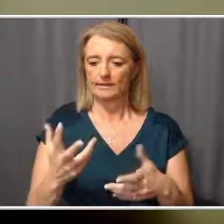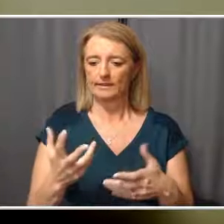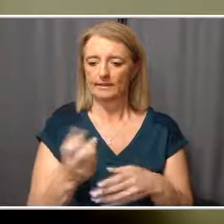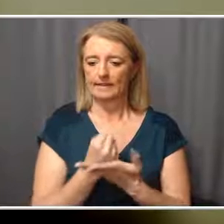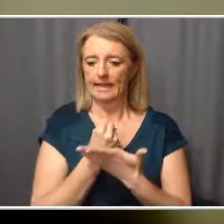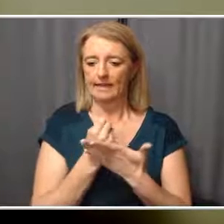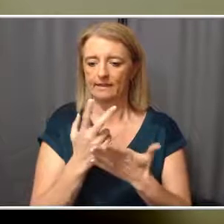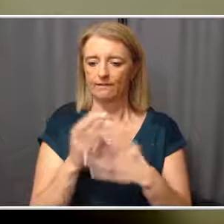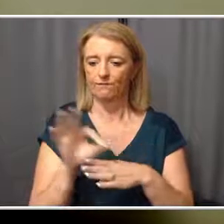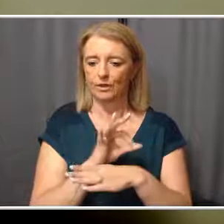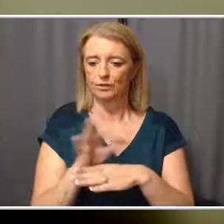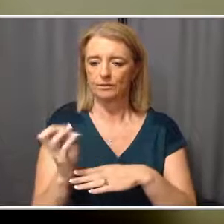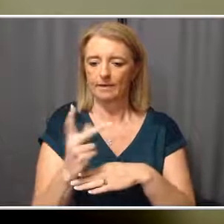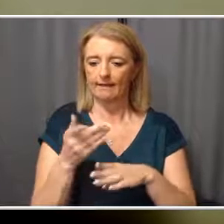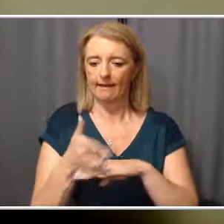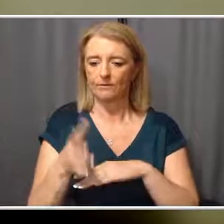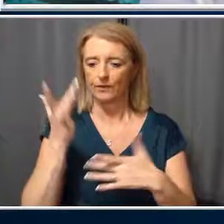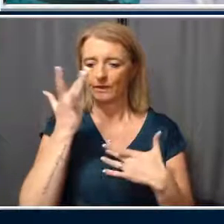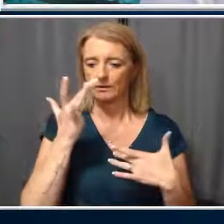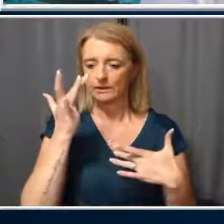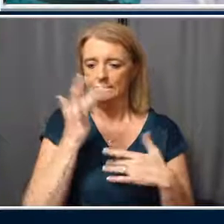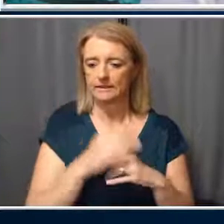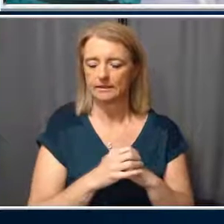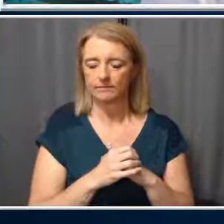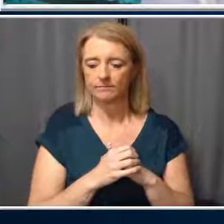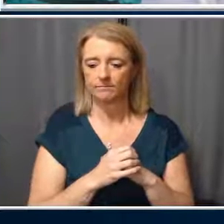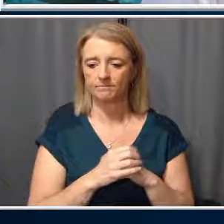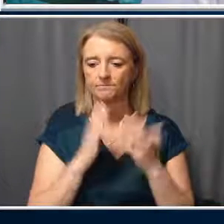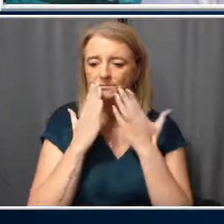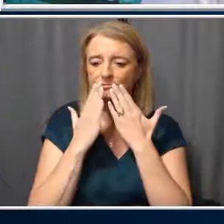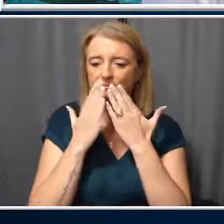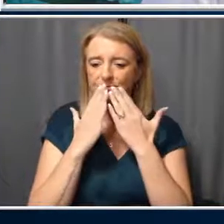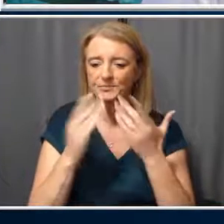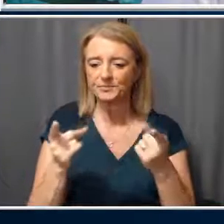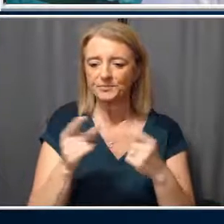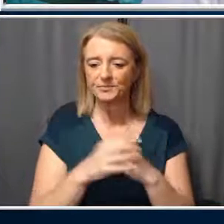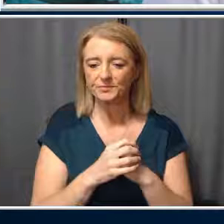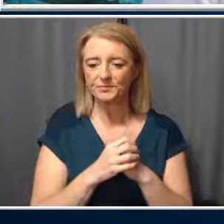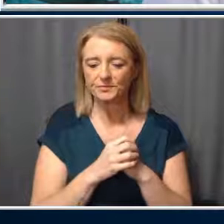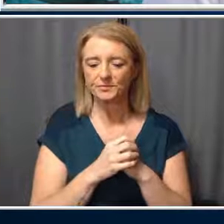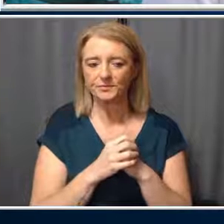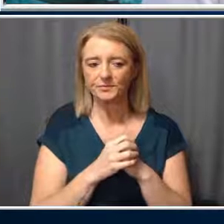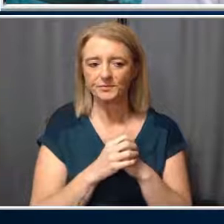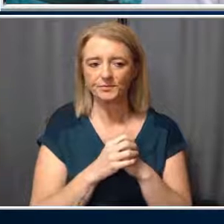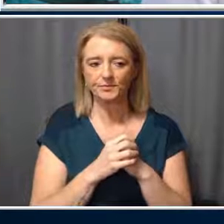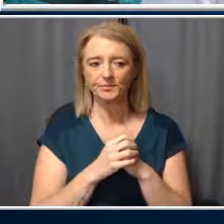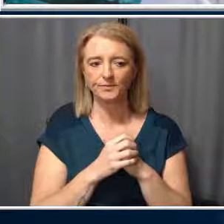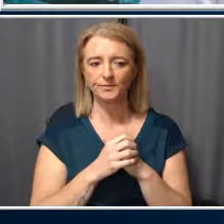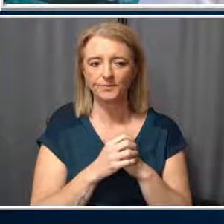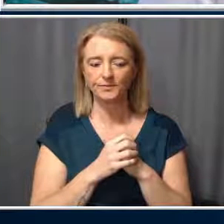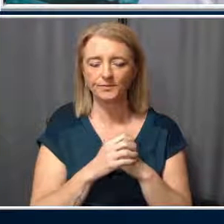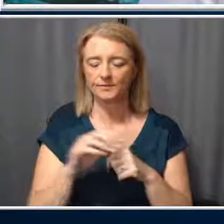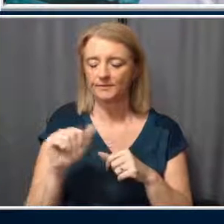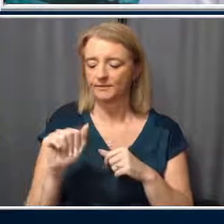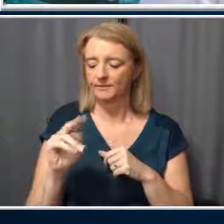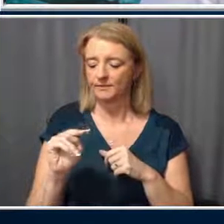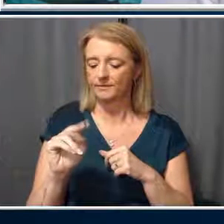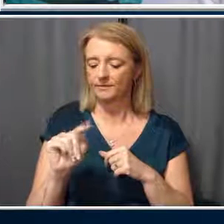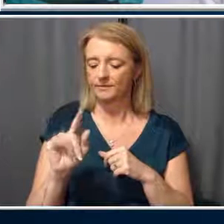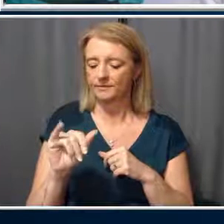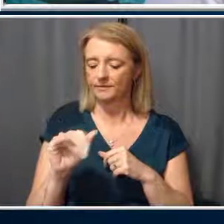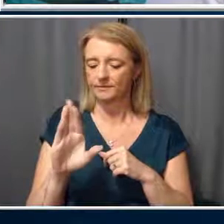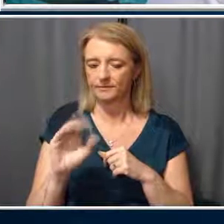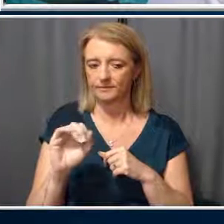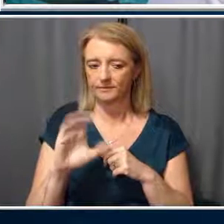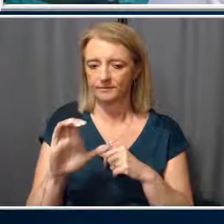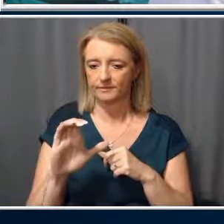The expectation is that the long-term effect should be pretty stable. So this should stay how it is. So